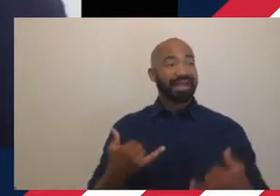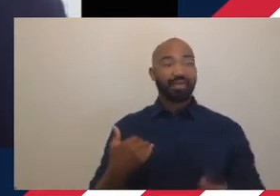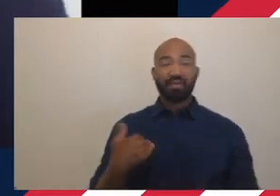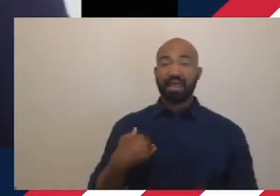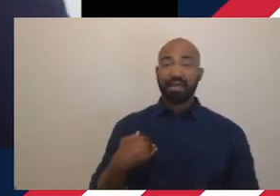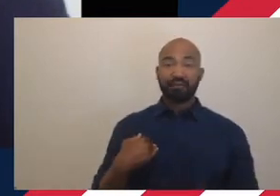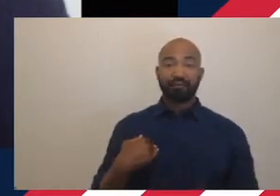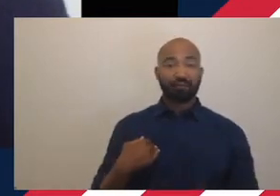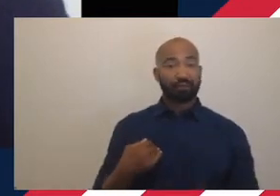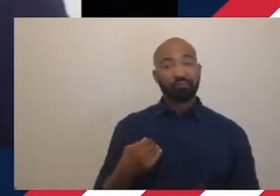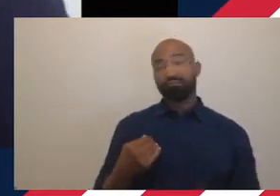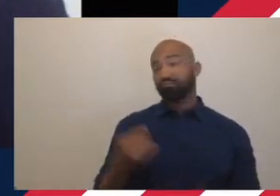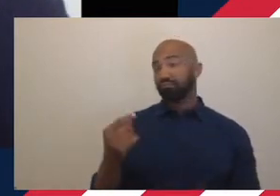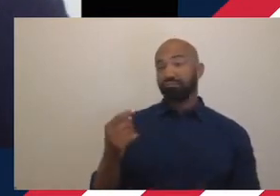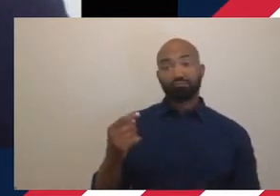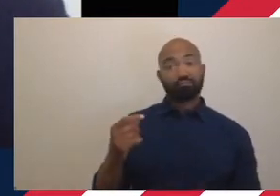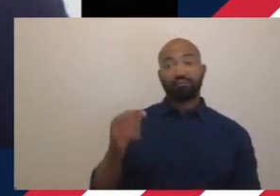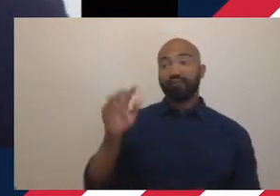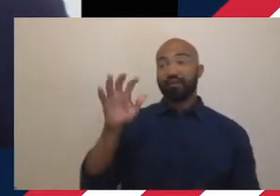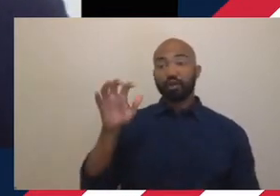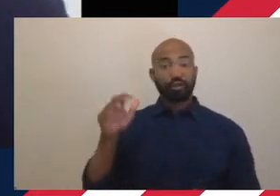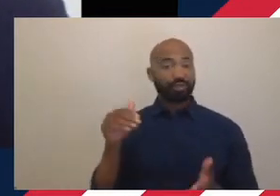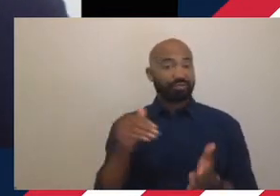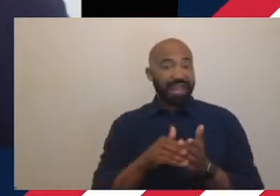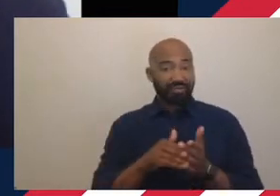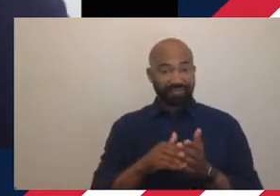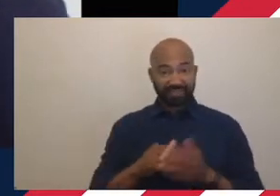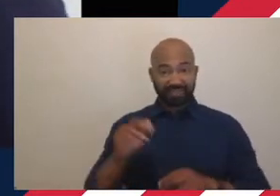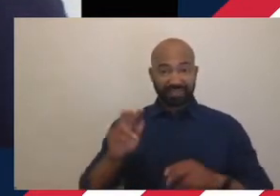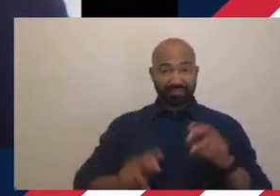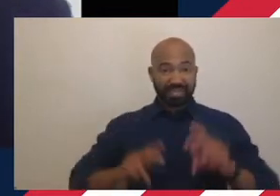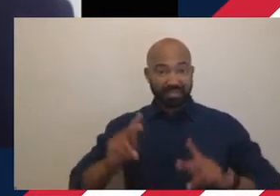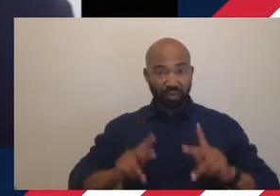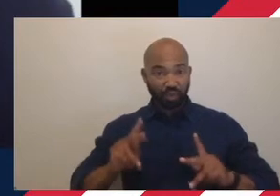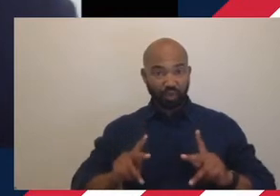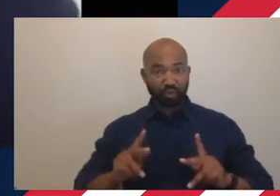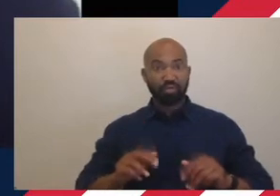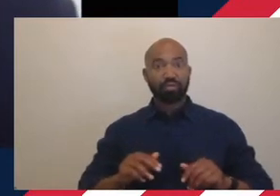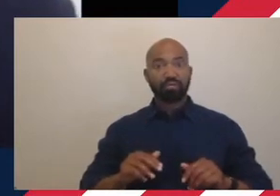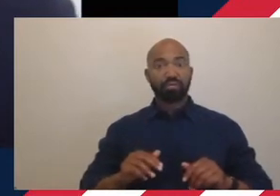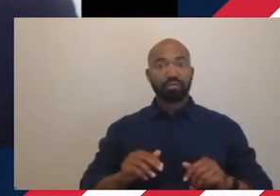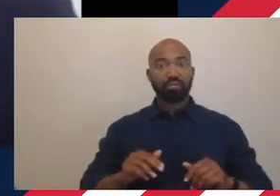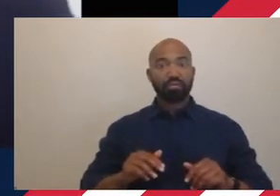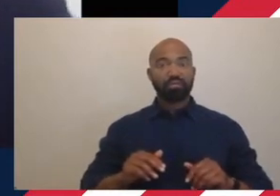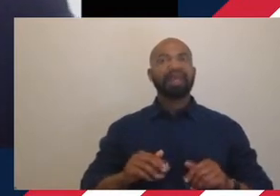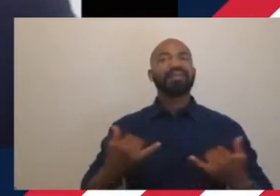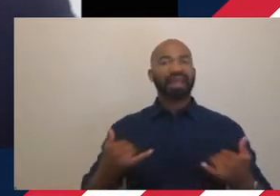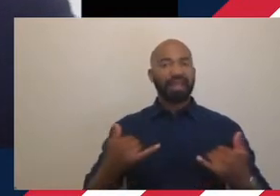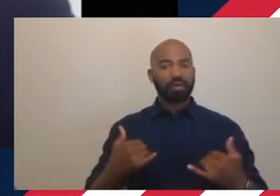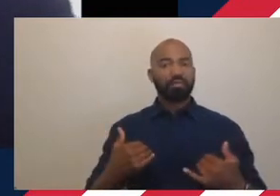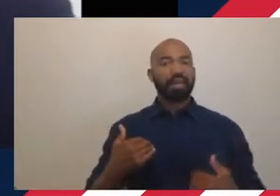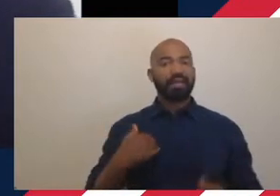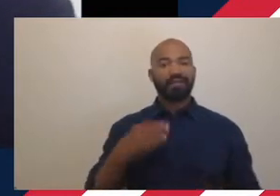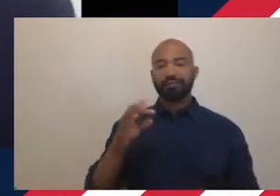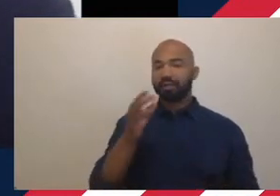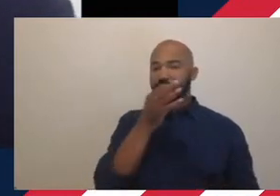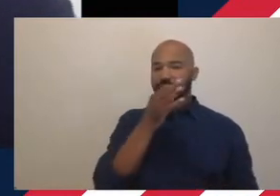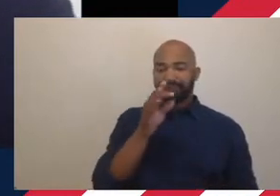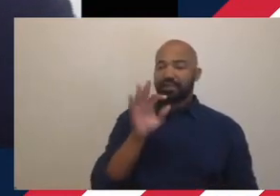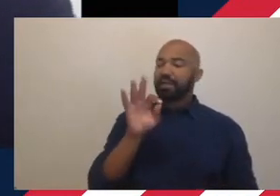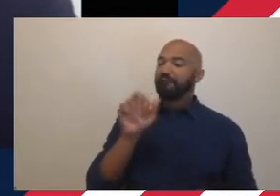people who have sunken into famine conditions. And what we're worried about right now is